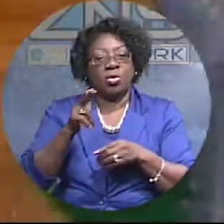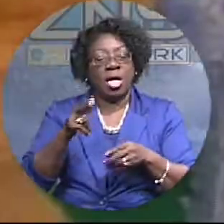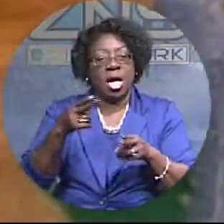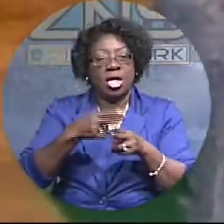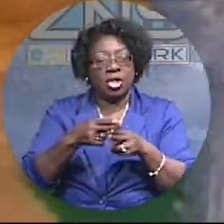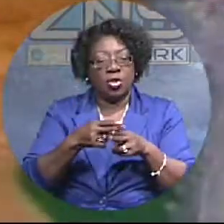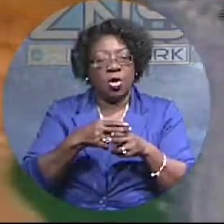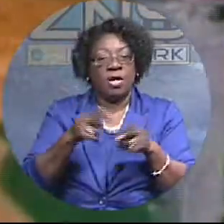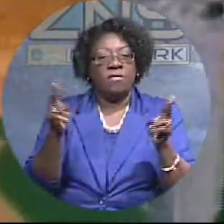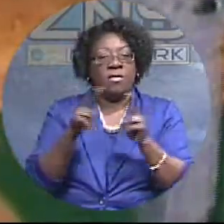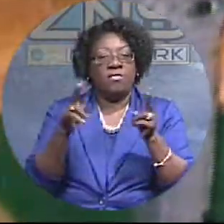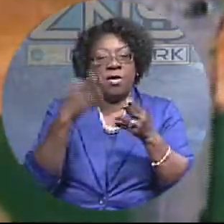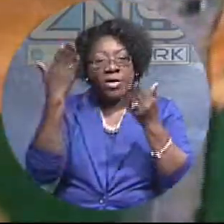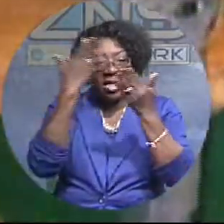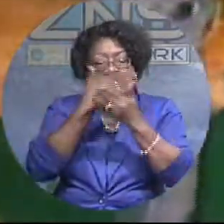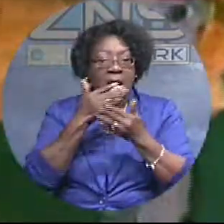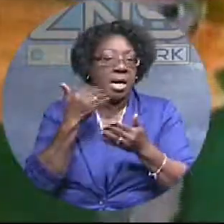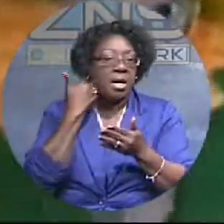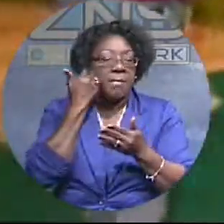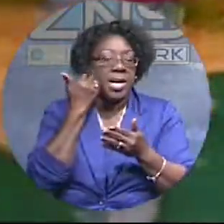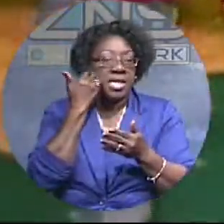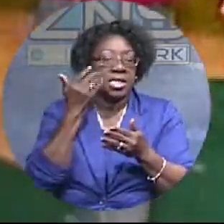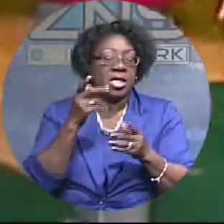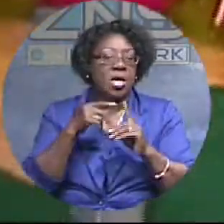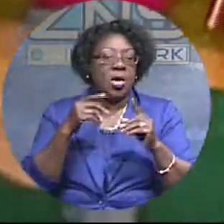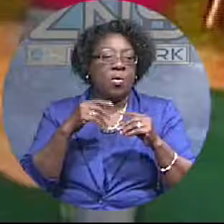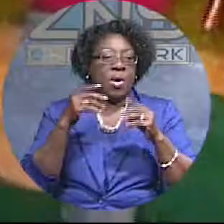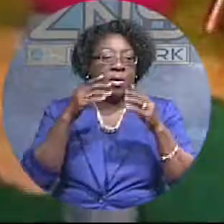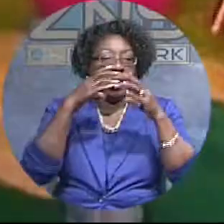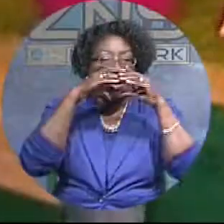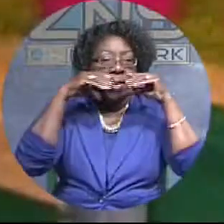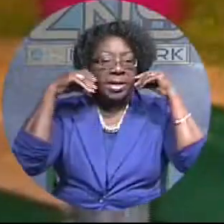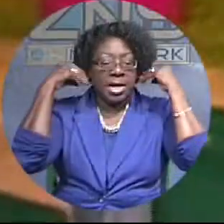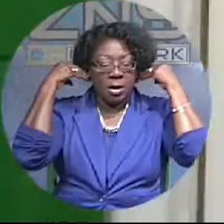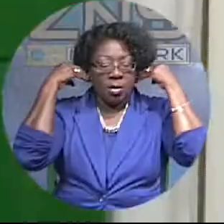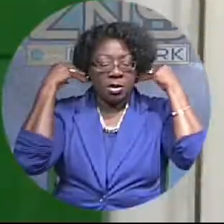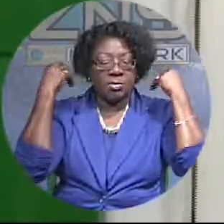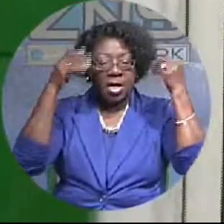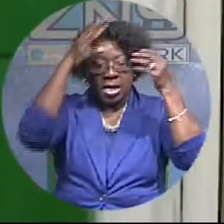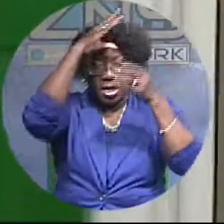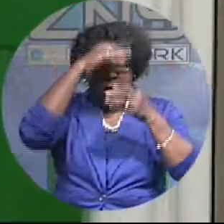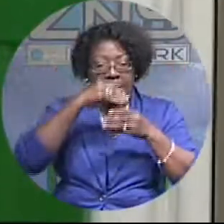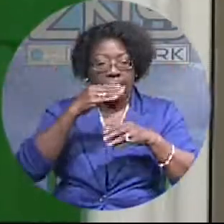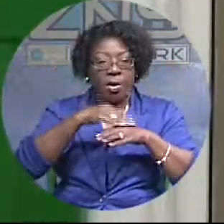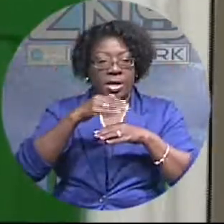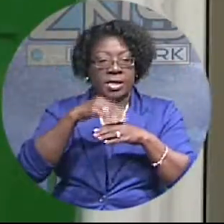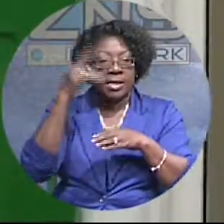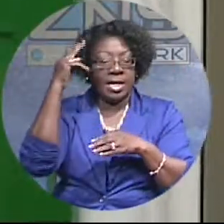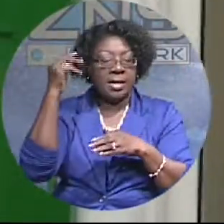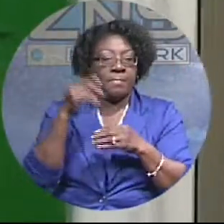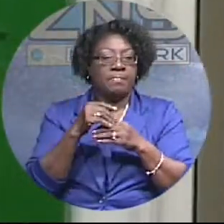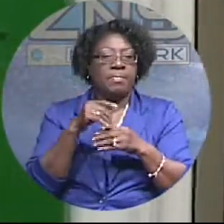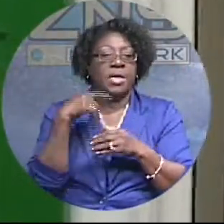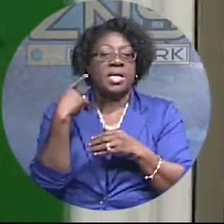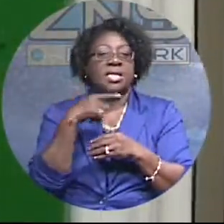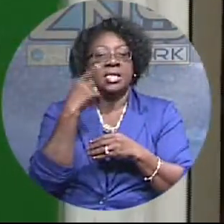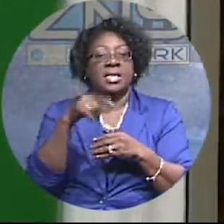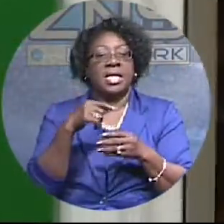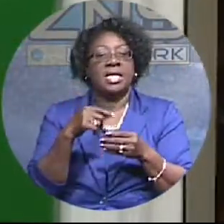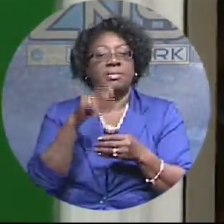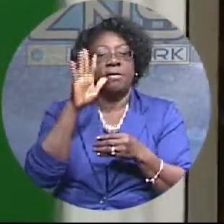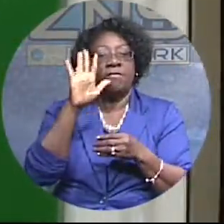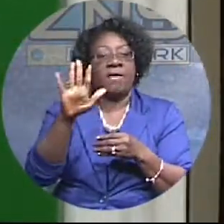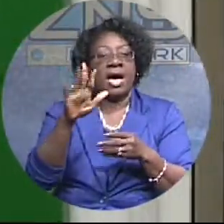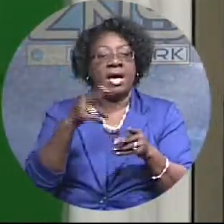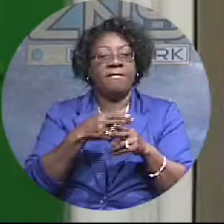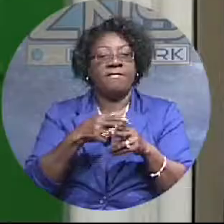with very dark complexion, wearing a bandana over his mouth and a cap on his head. Hunt said she is about 5 feet